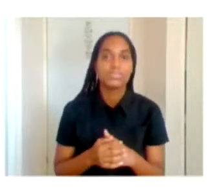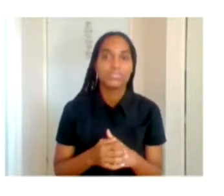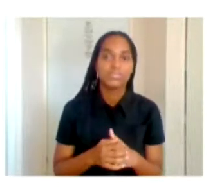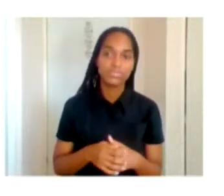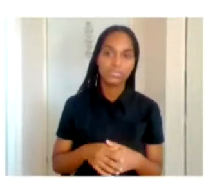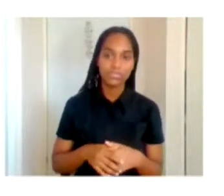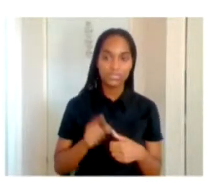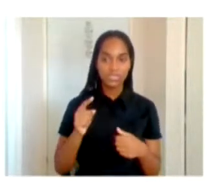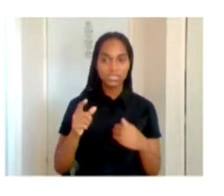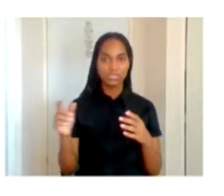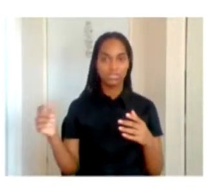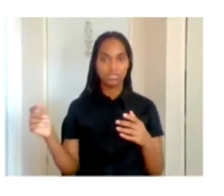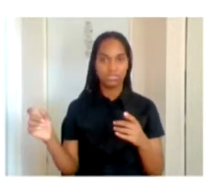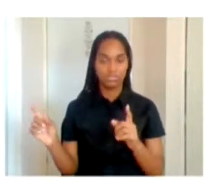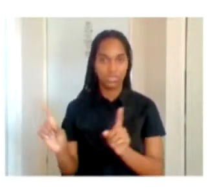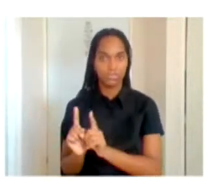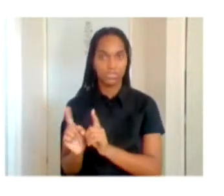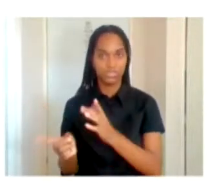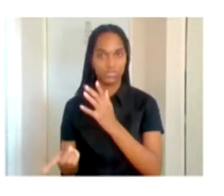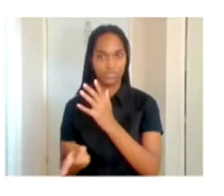companion device,